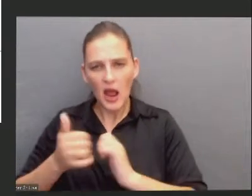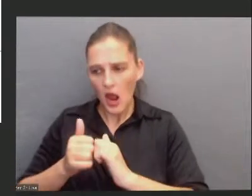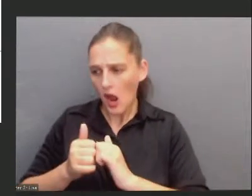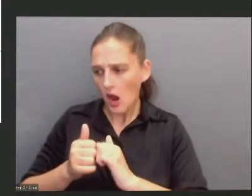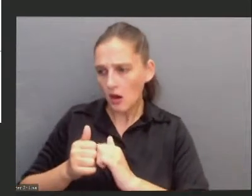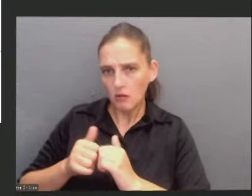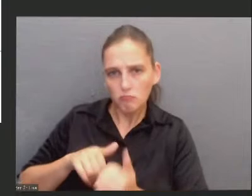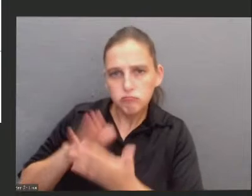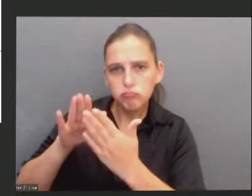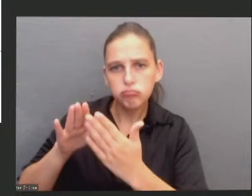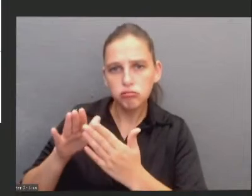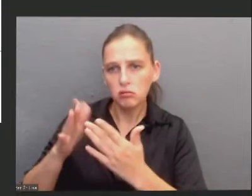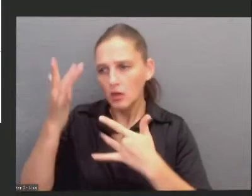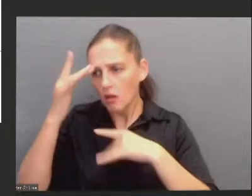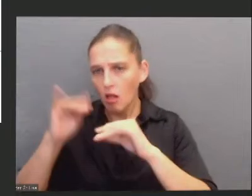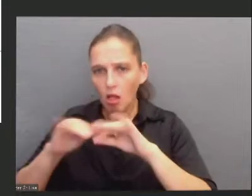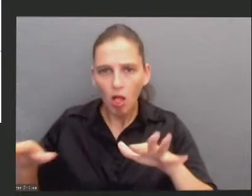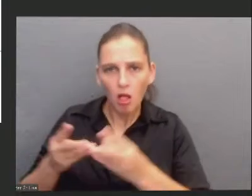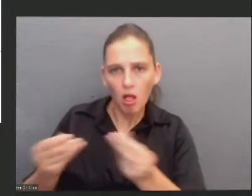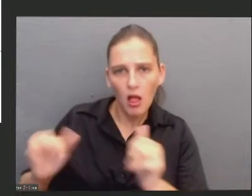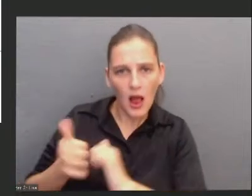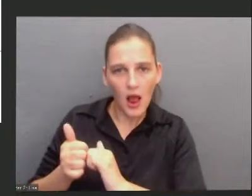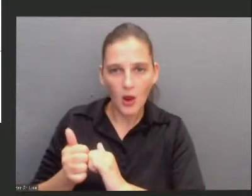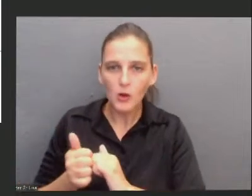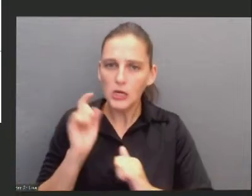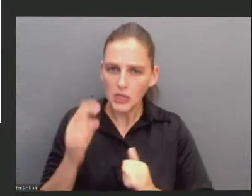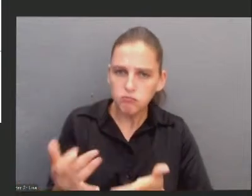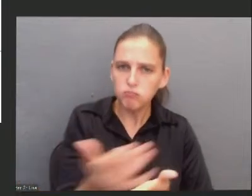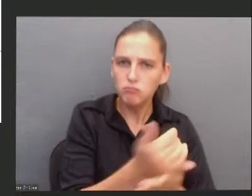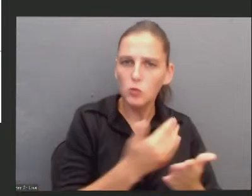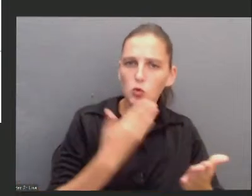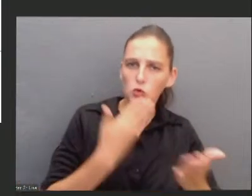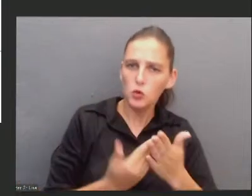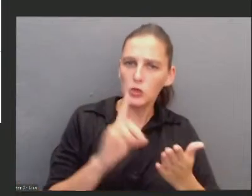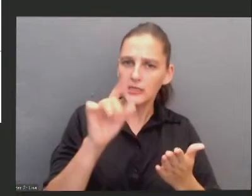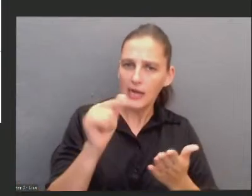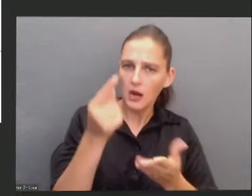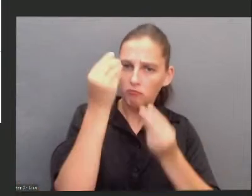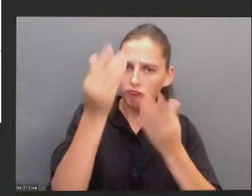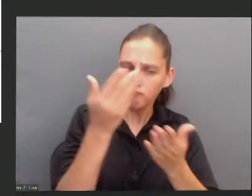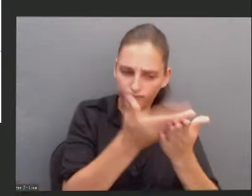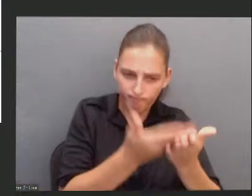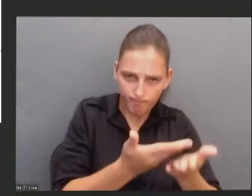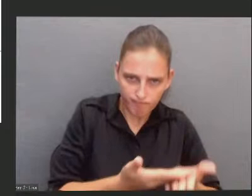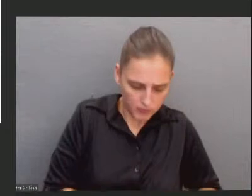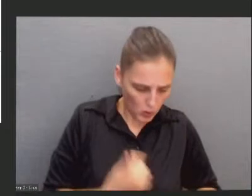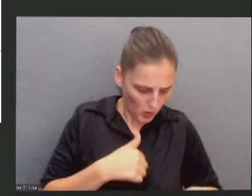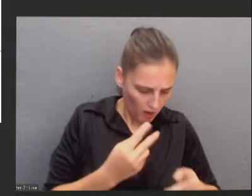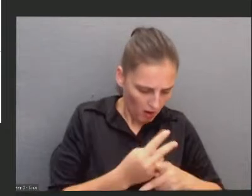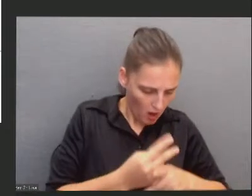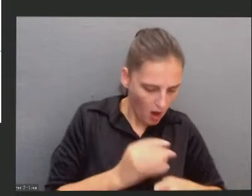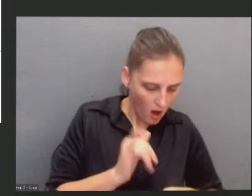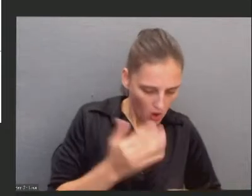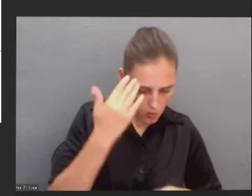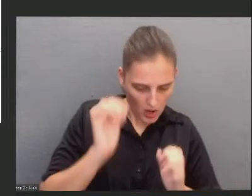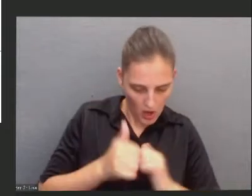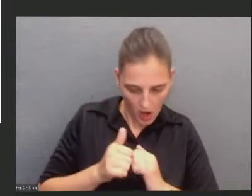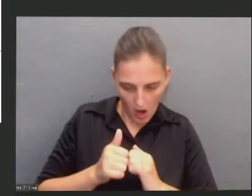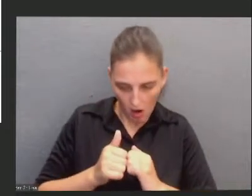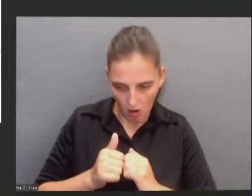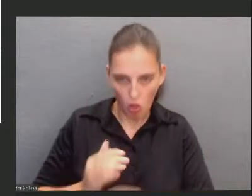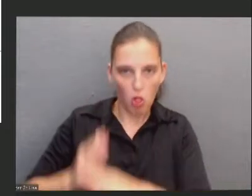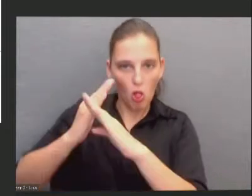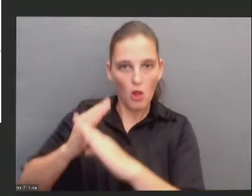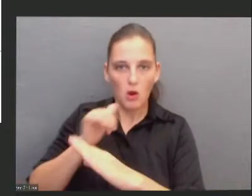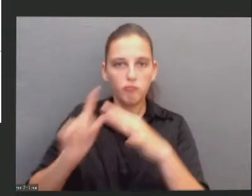know what's ahead of us, what's happening on the ground, and how can we address problems as they occur. And we have not had the data that